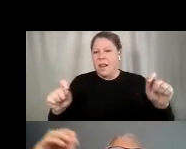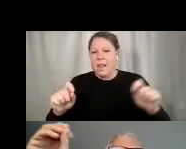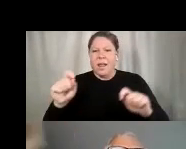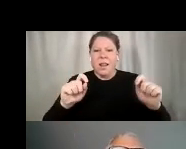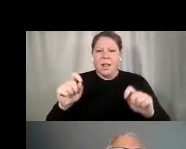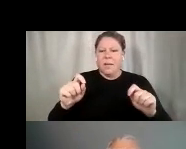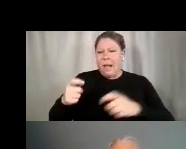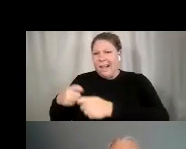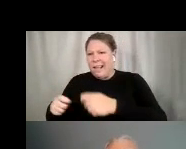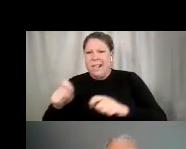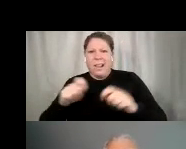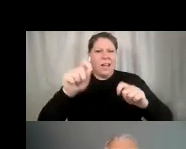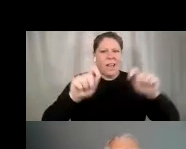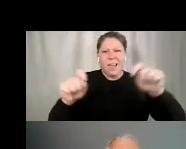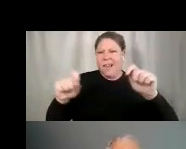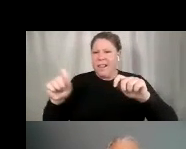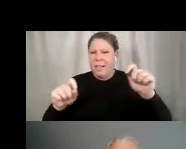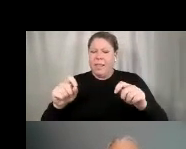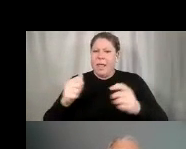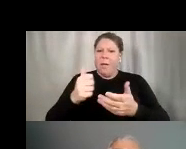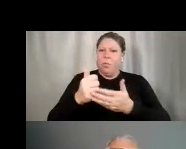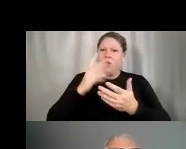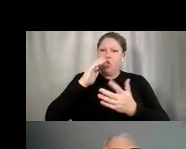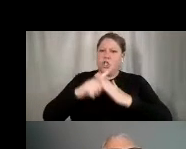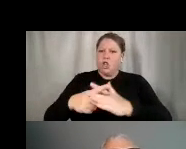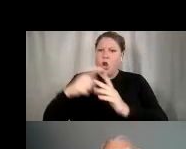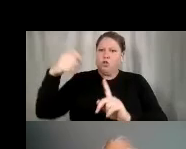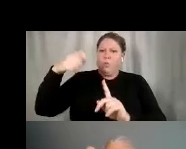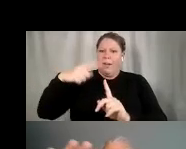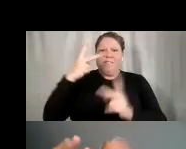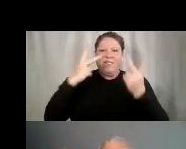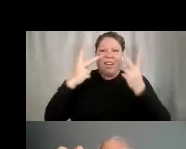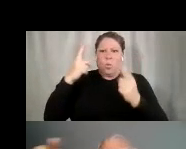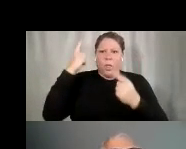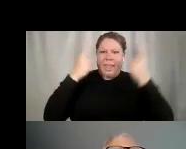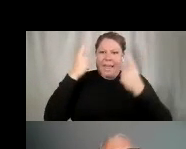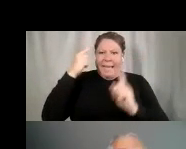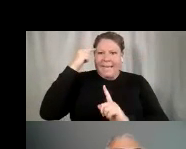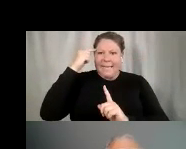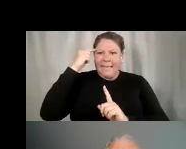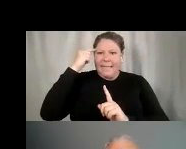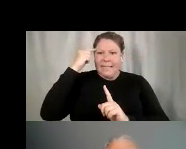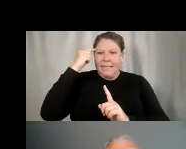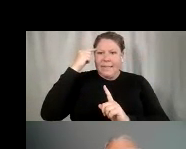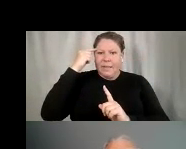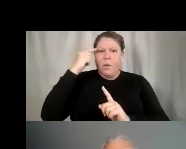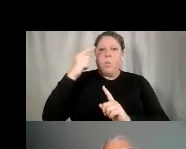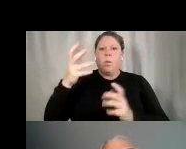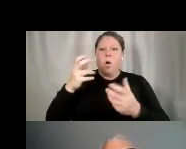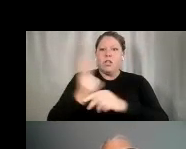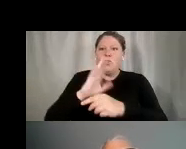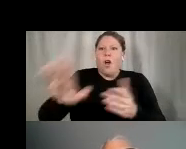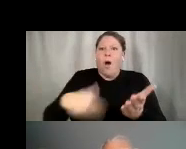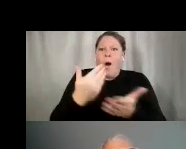engage our visual thinking system. And so the more we can engage all of our brain by